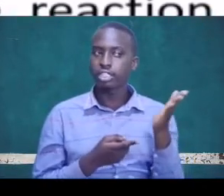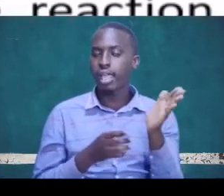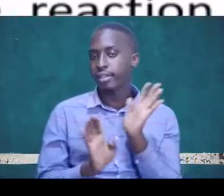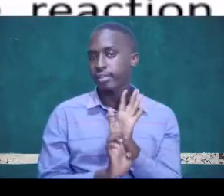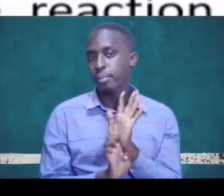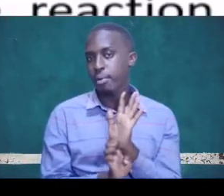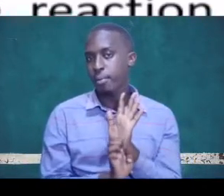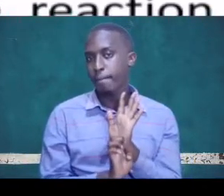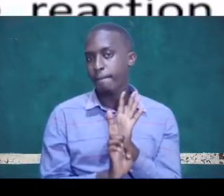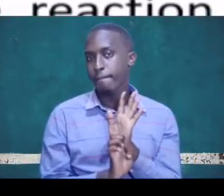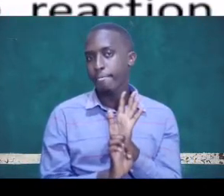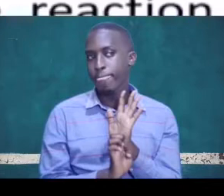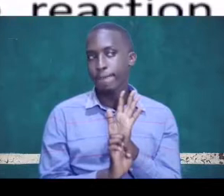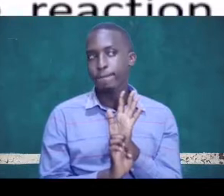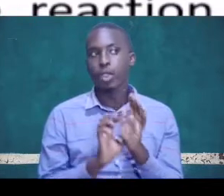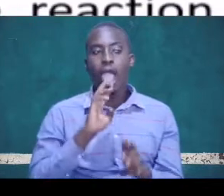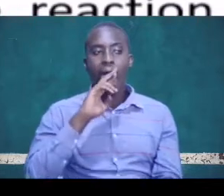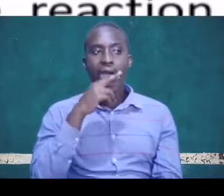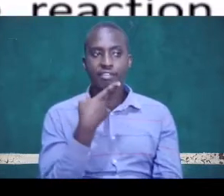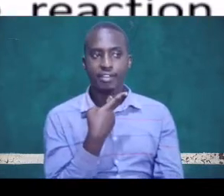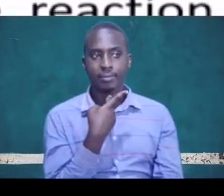example, okay, answer